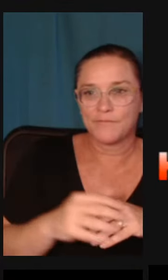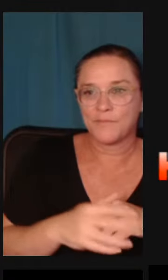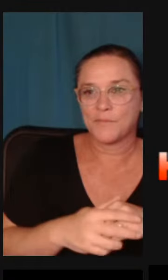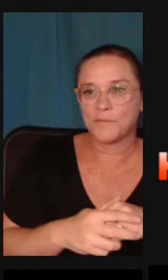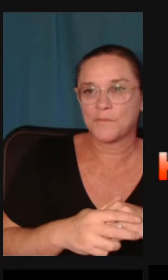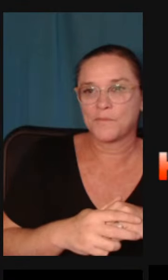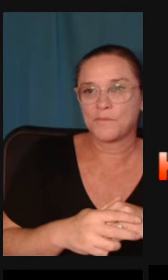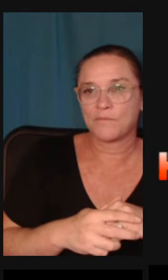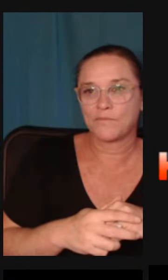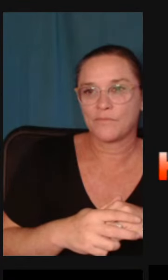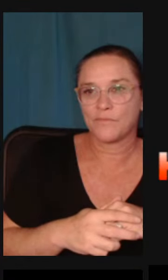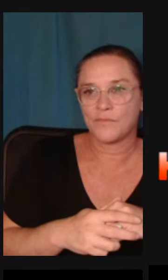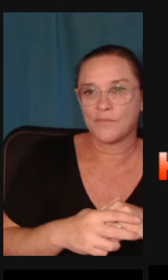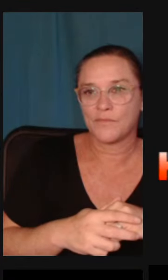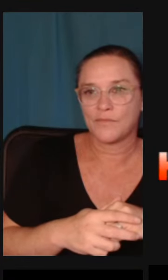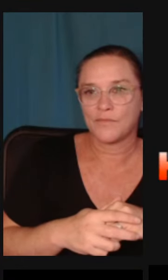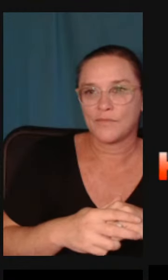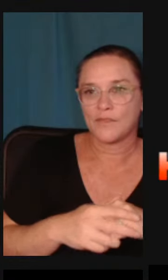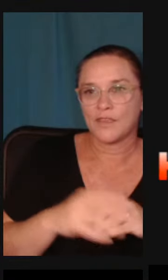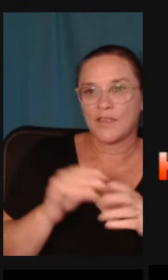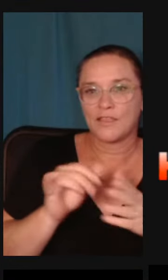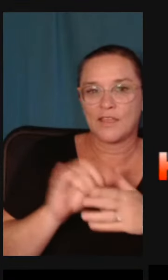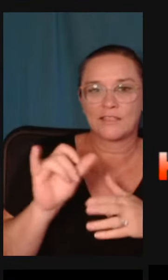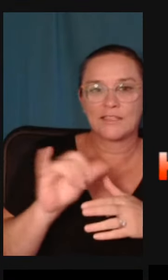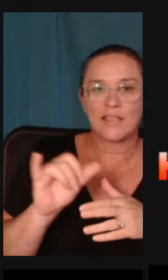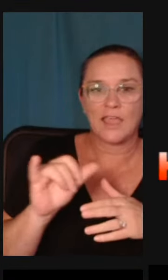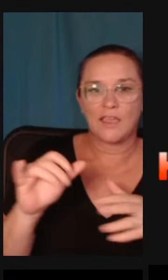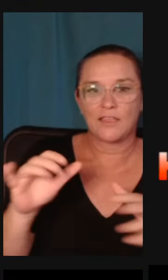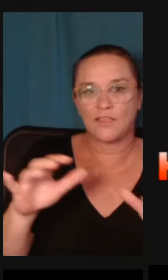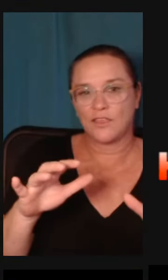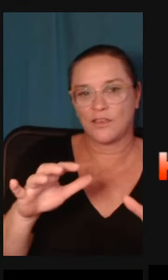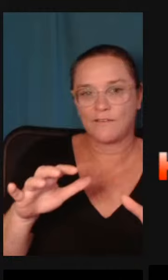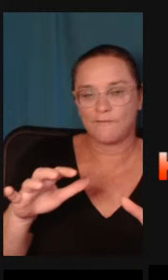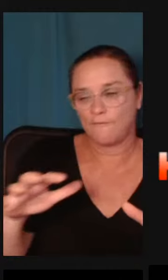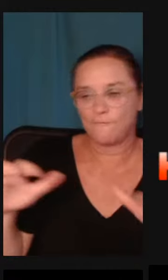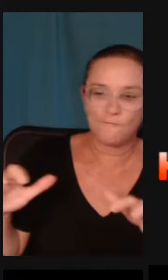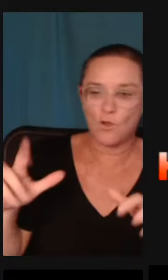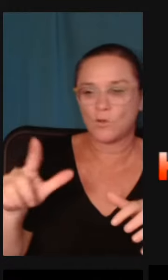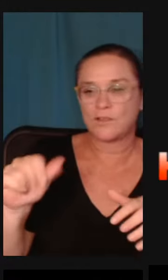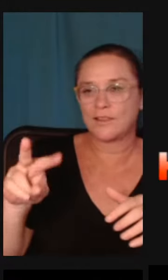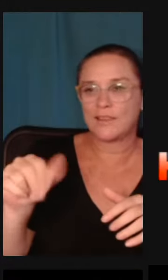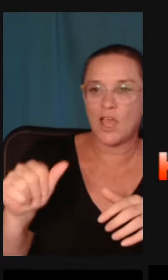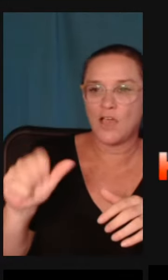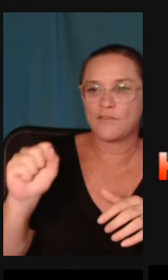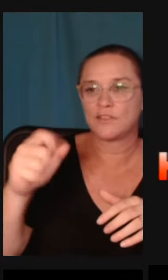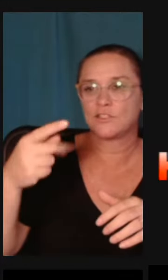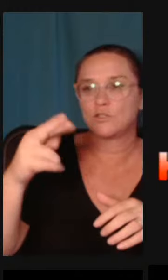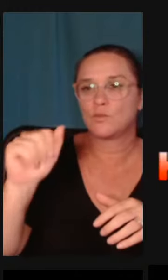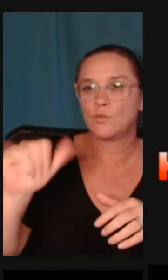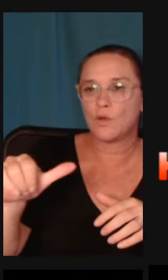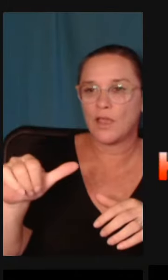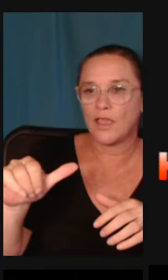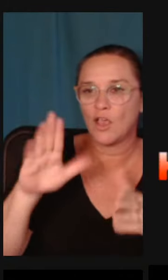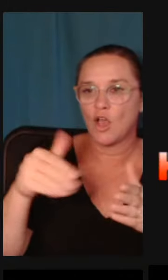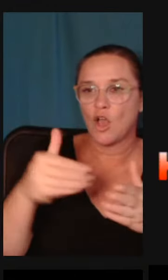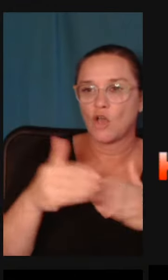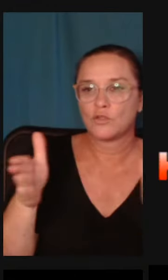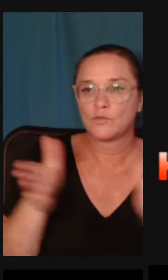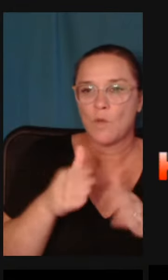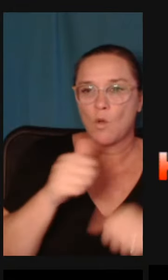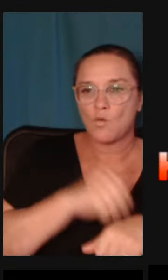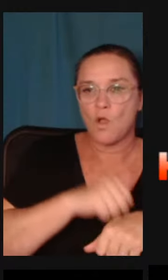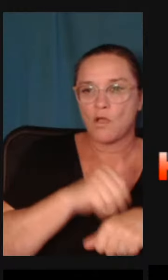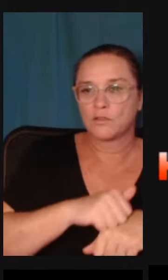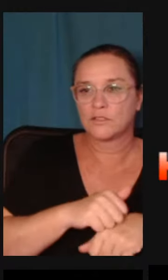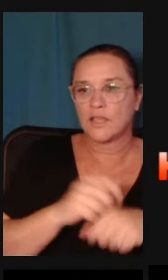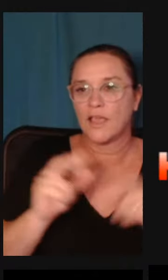that frozen lava spray, right? It's hardening and falling down as actual little rocks. Here we are